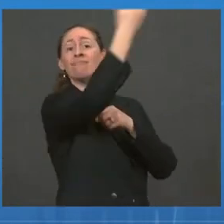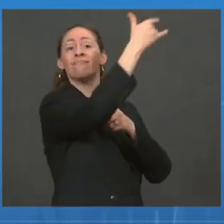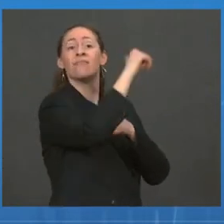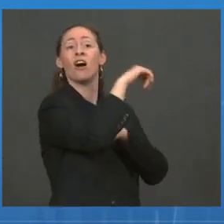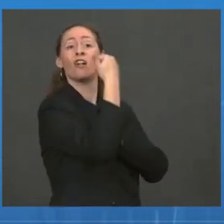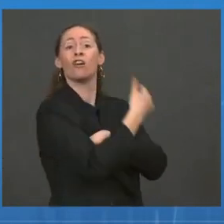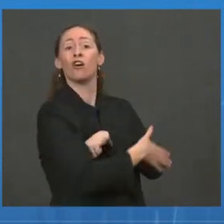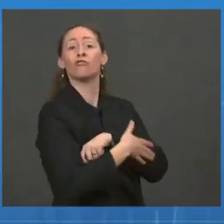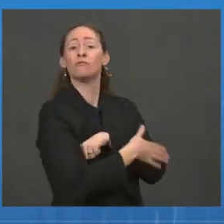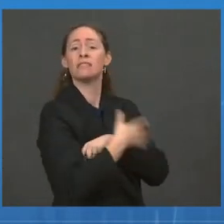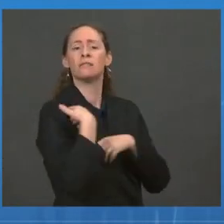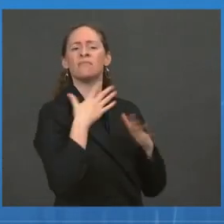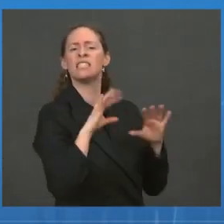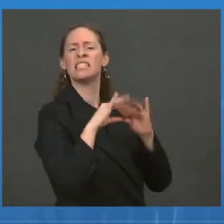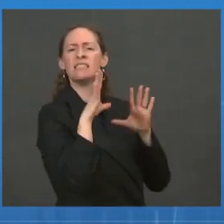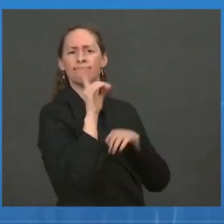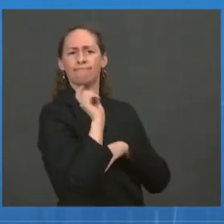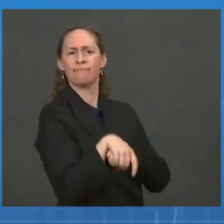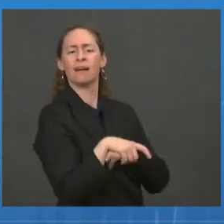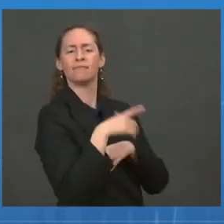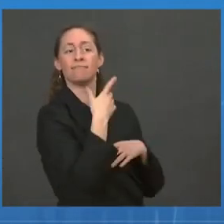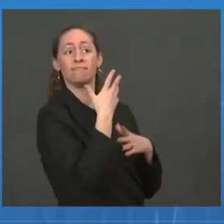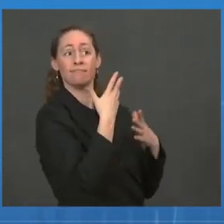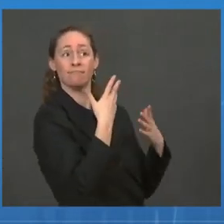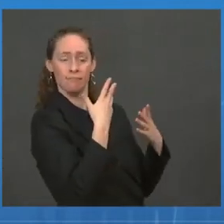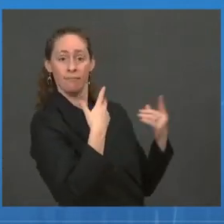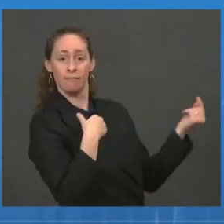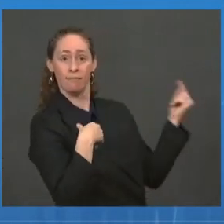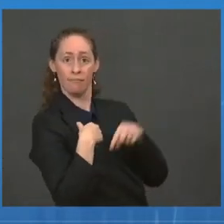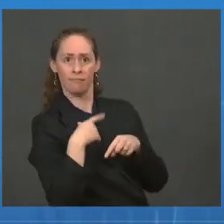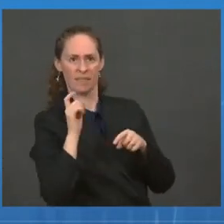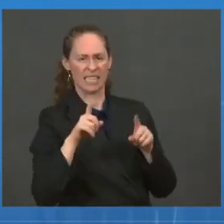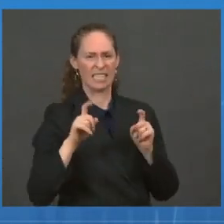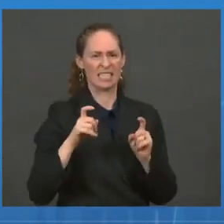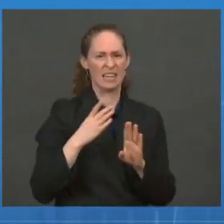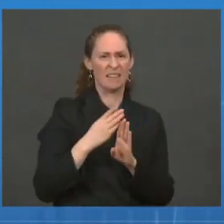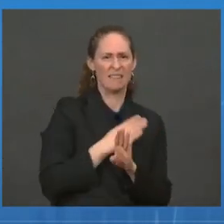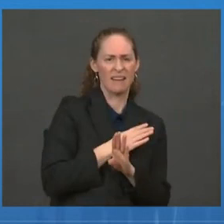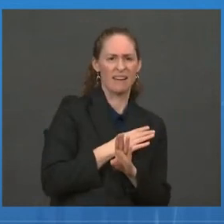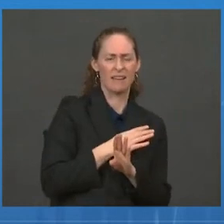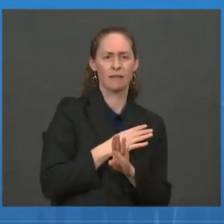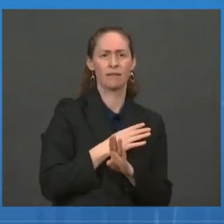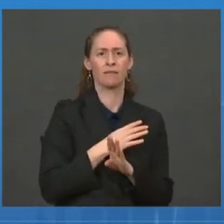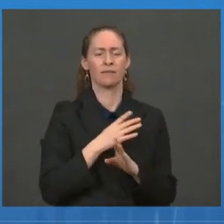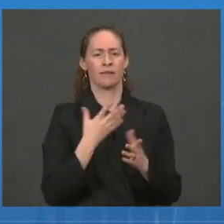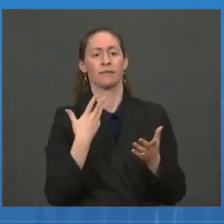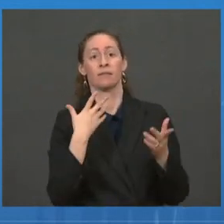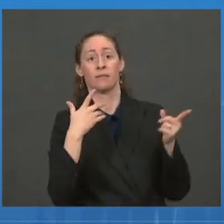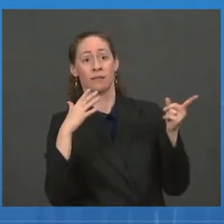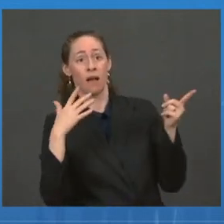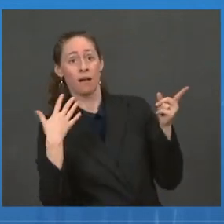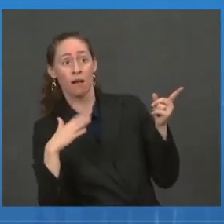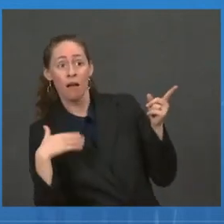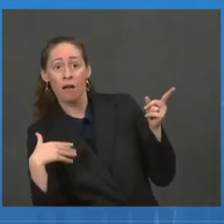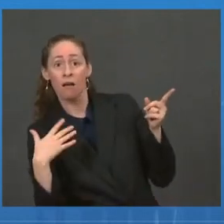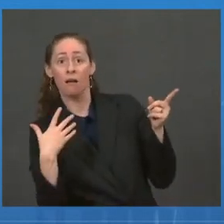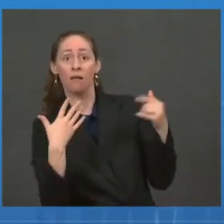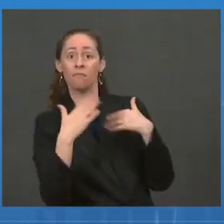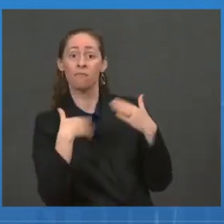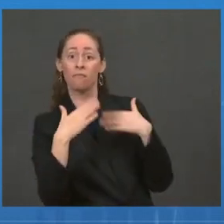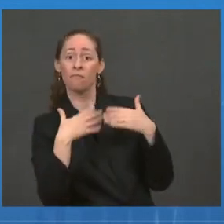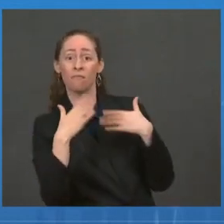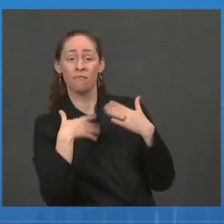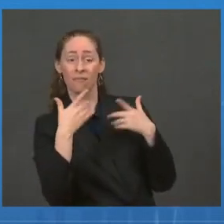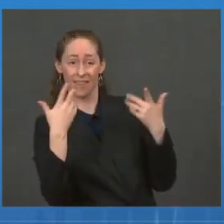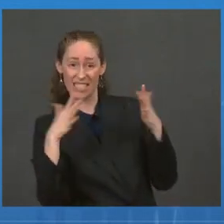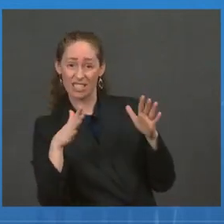unvaccinated but also for people who are vaccinated so i do believe with all of our international travel policies that have